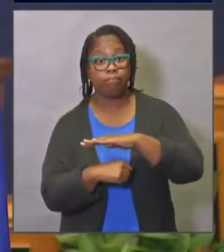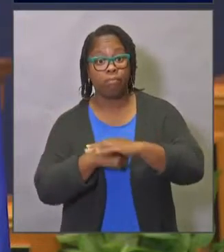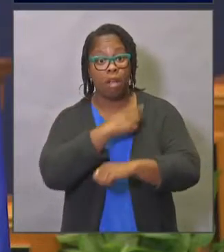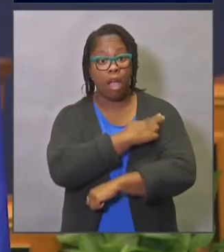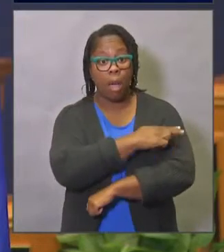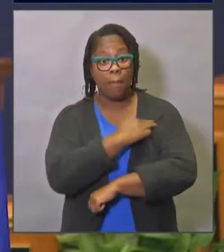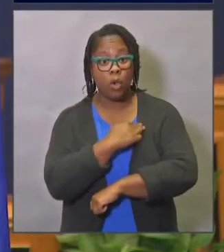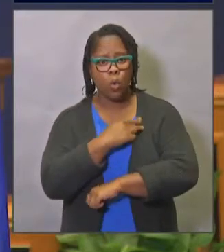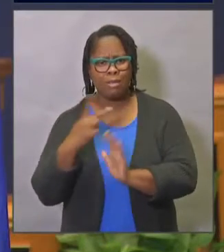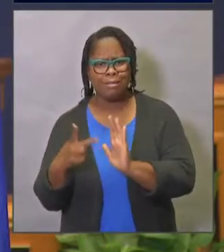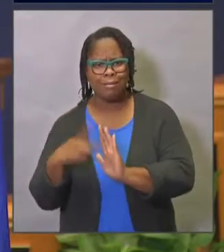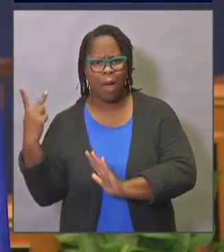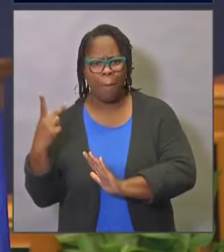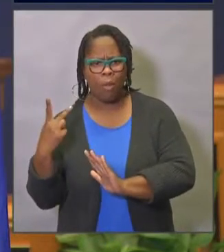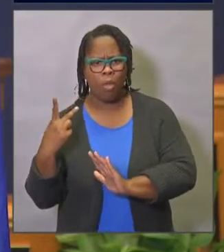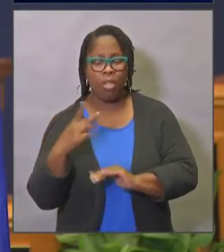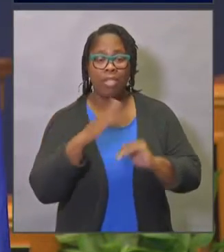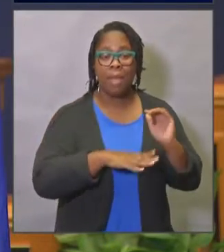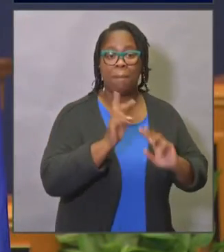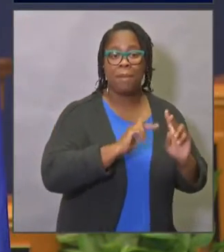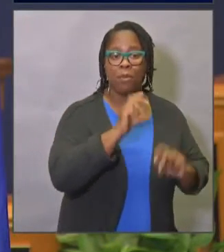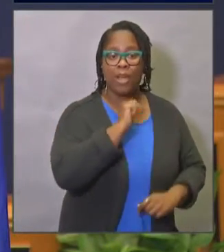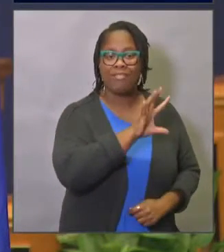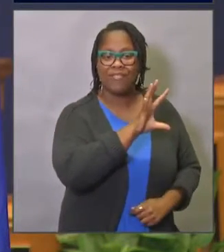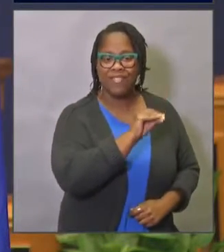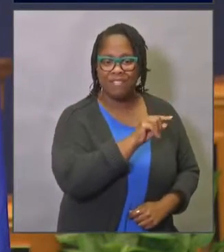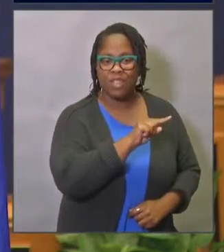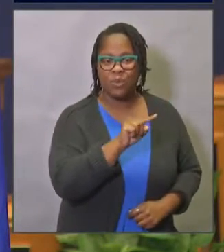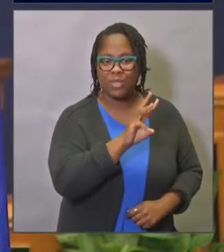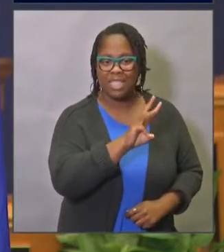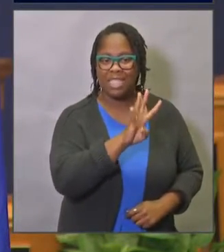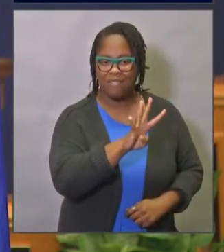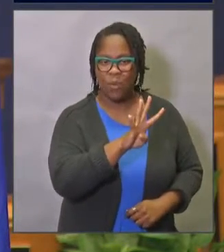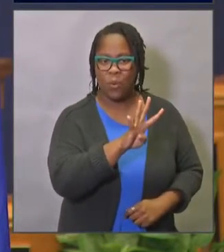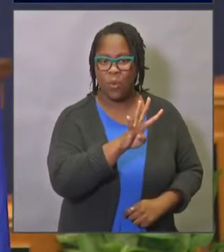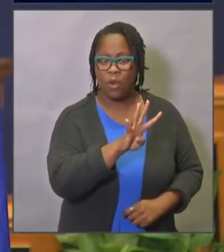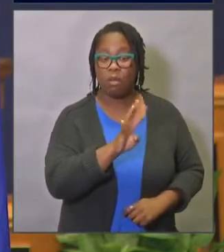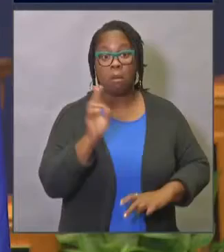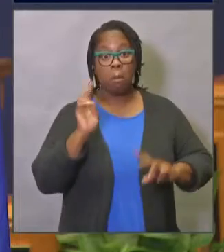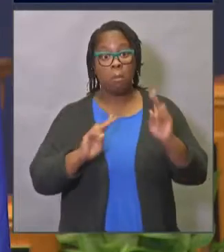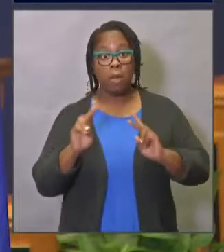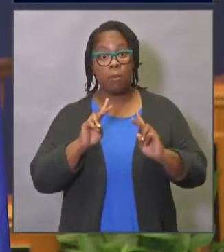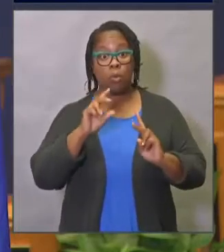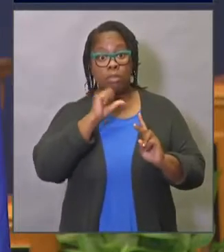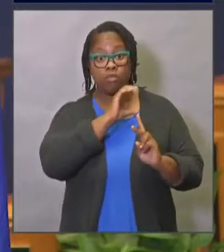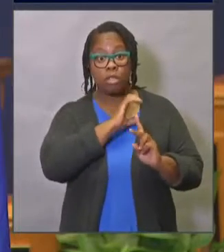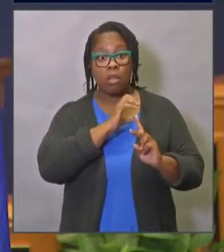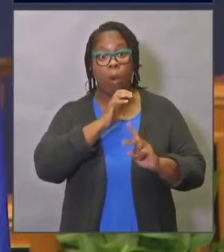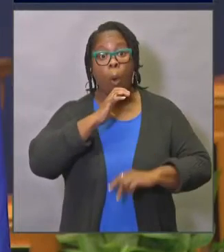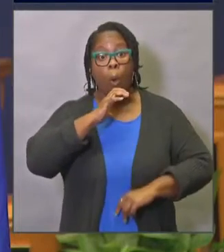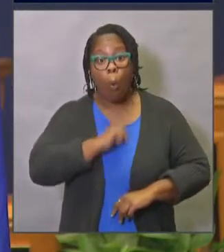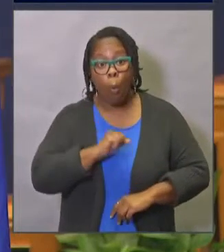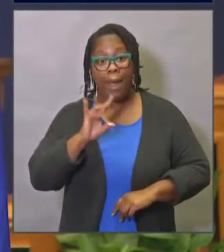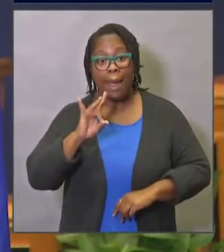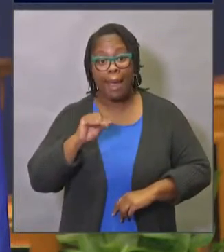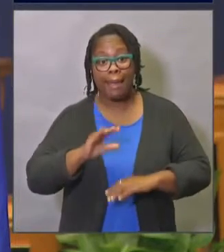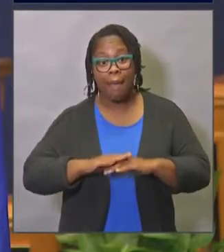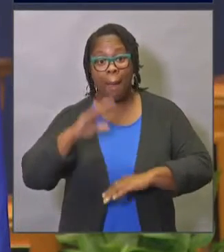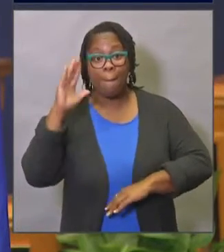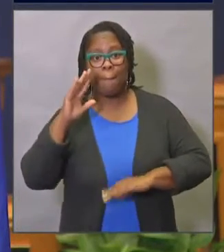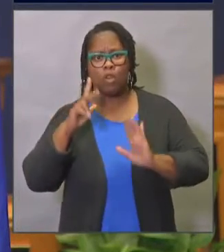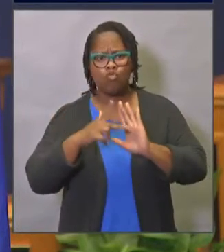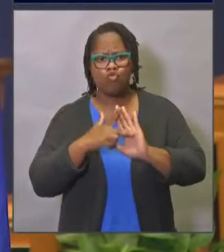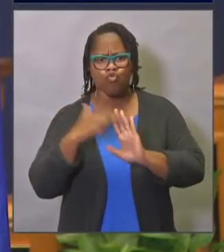are twice that of people aged 50 to 64. For those over 80 years old, the rate is 3 times that